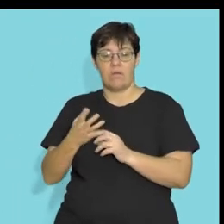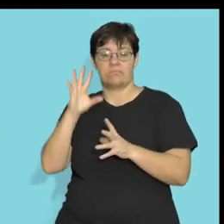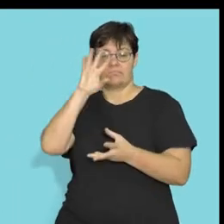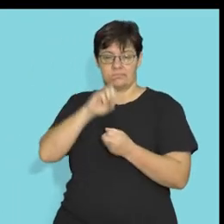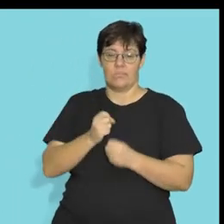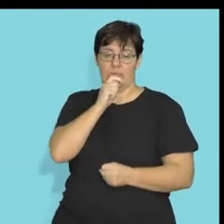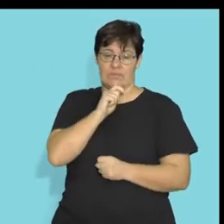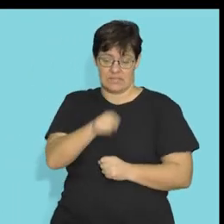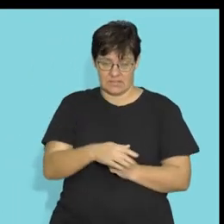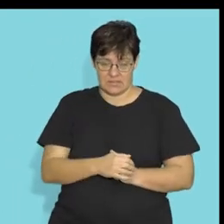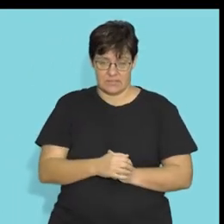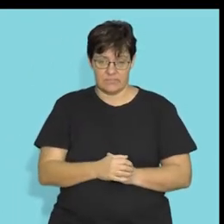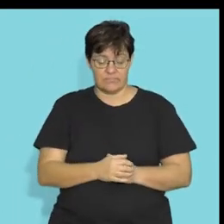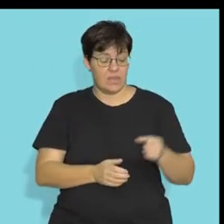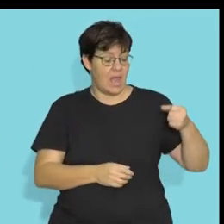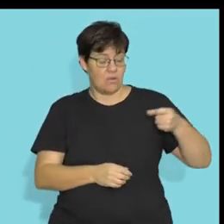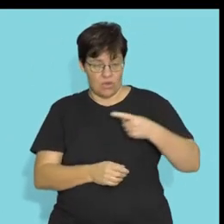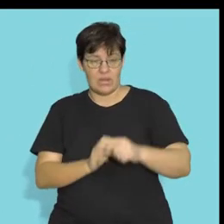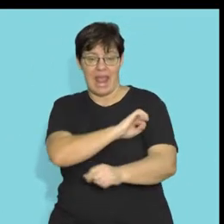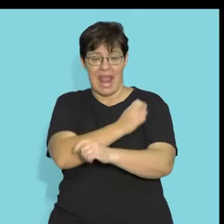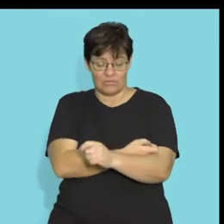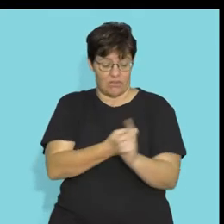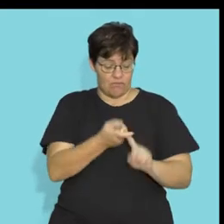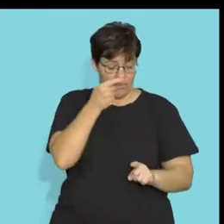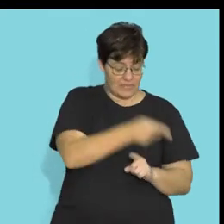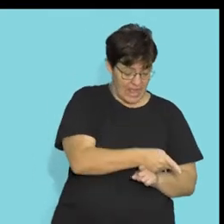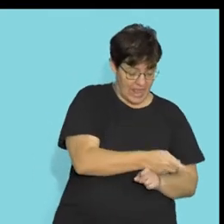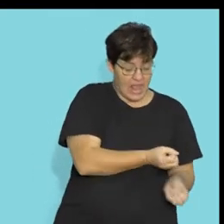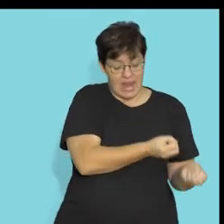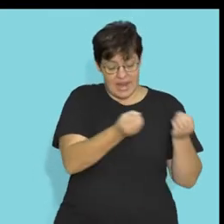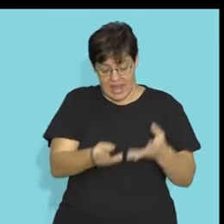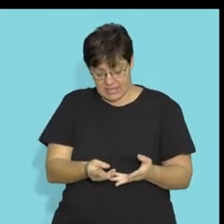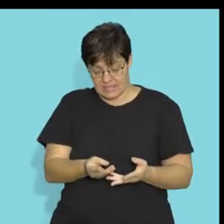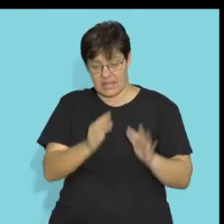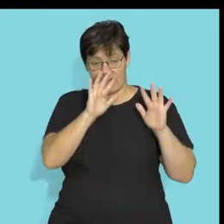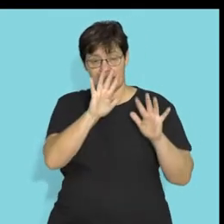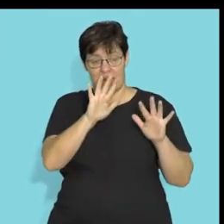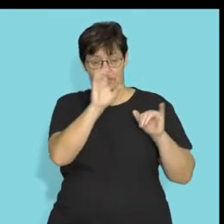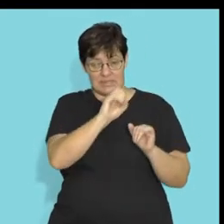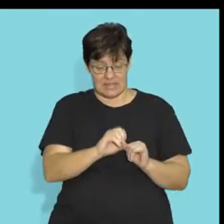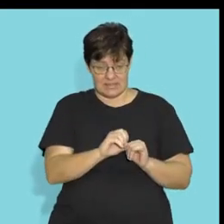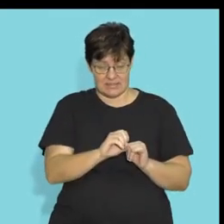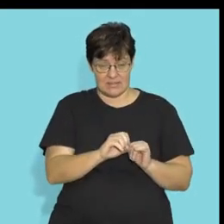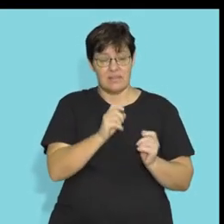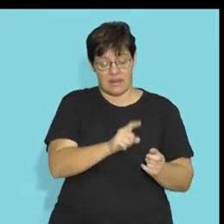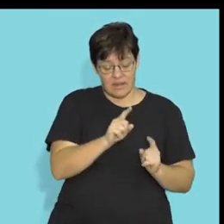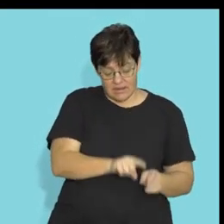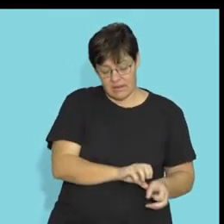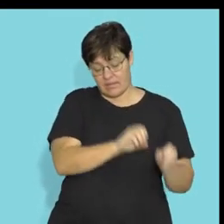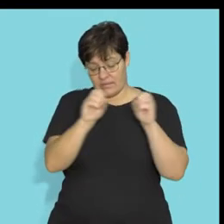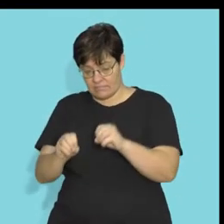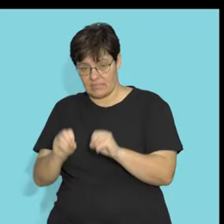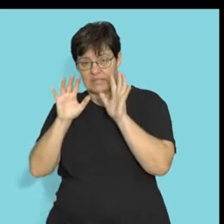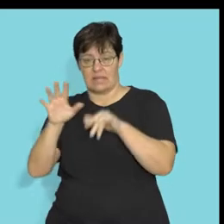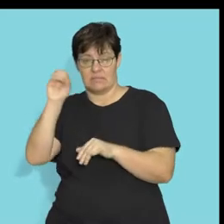that. The arrows point the direction of energy flow, and that's important to recognize, is that energy flows in one